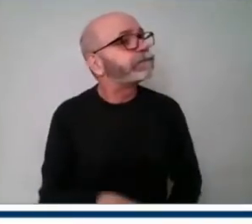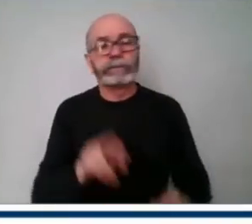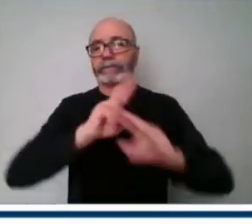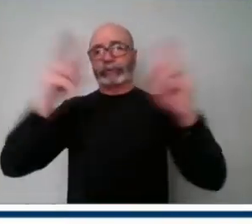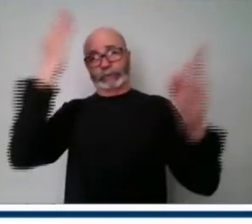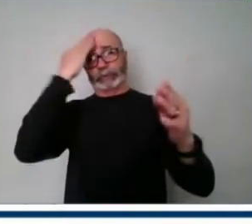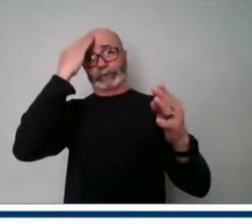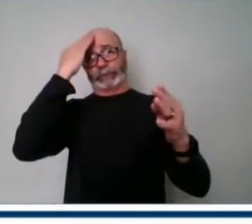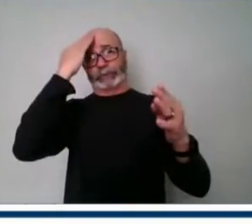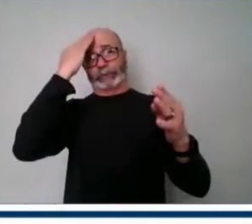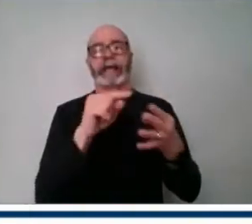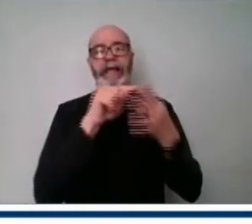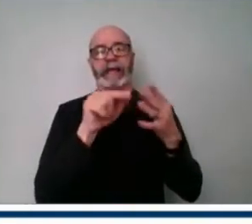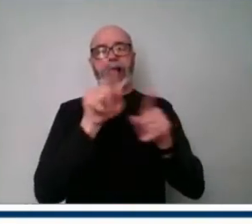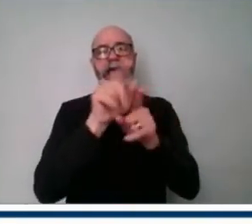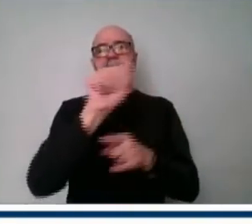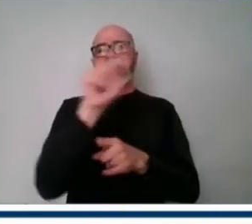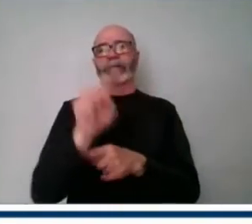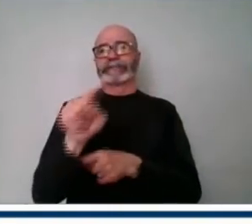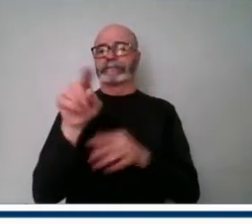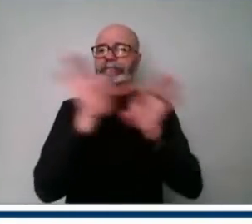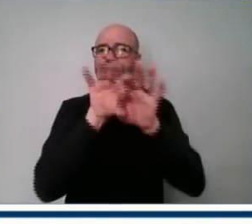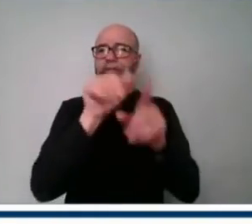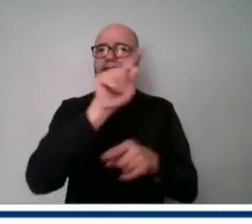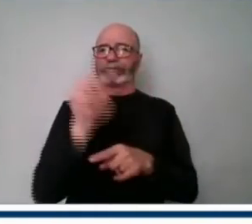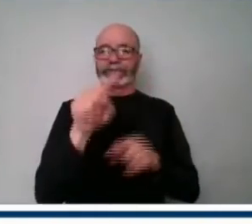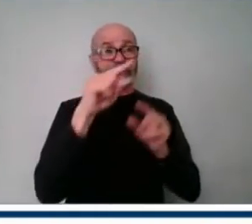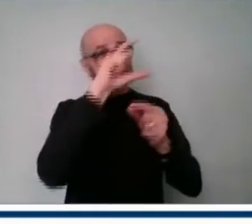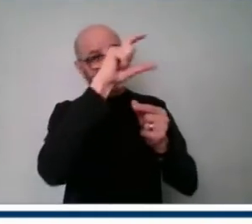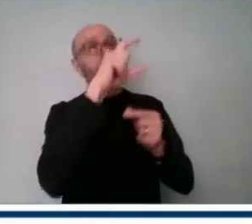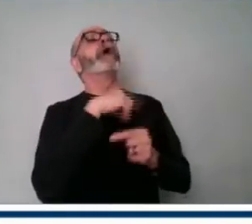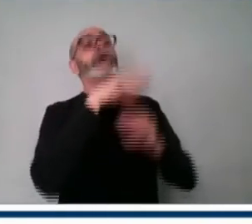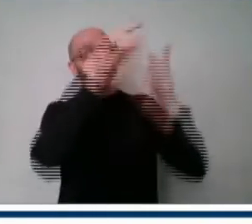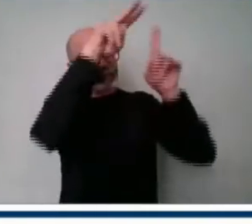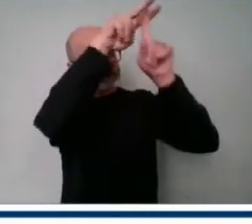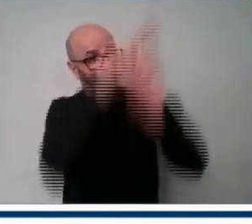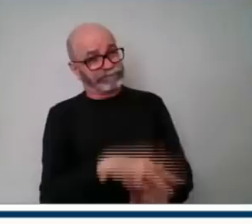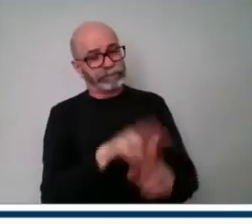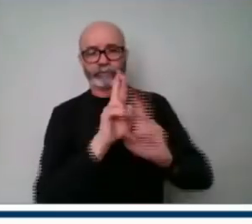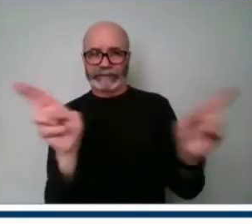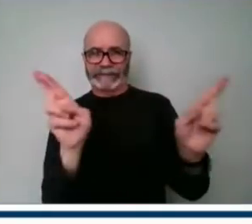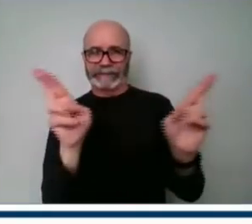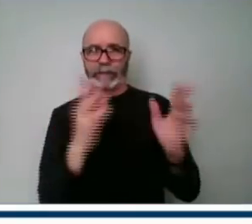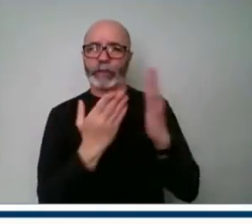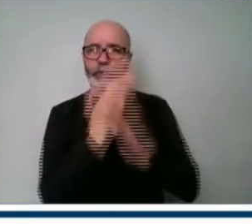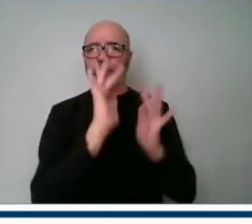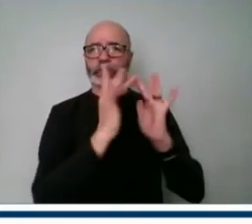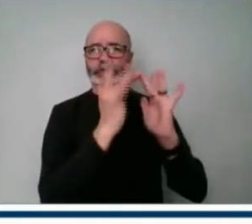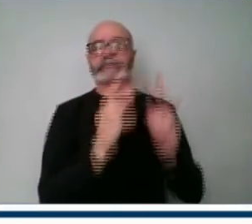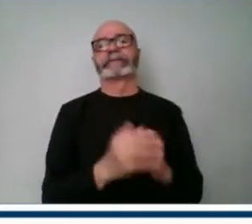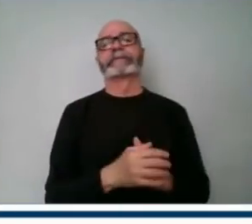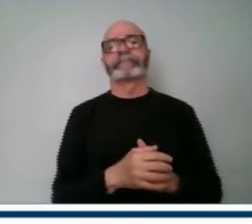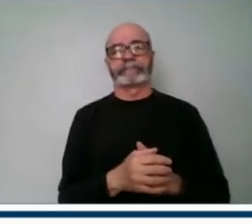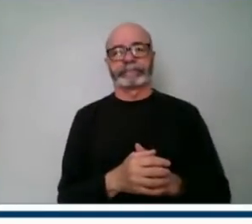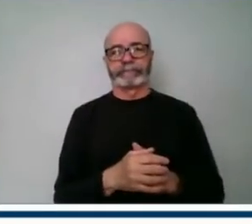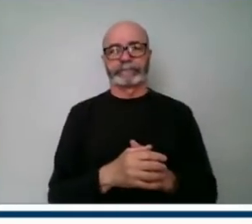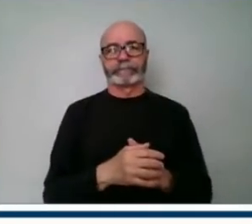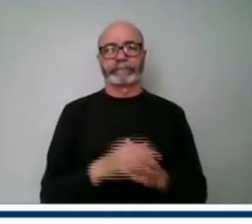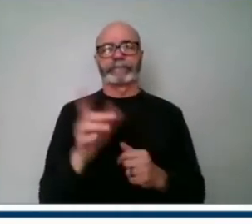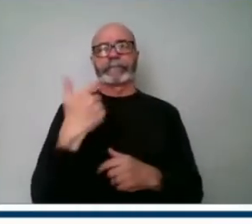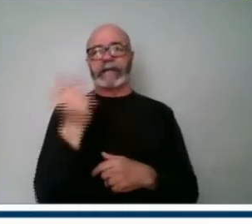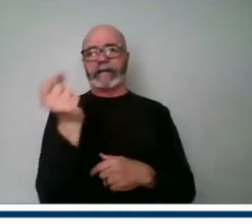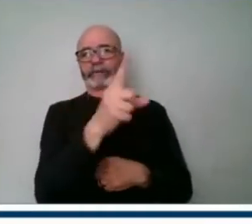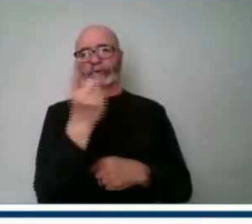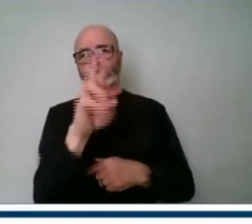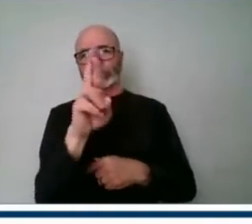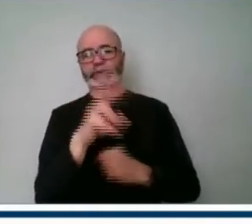a follow-up? Yeah, this question is also for Dr. Strang. Just some, reassurance for people. There have